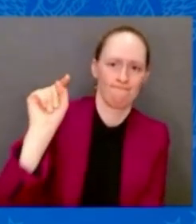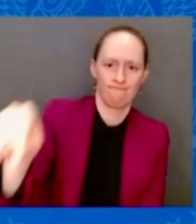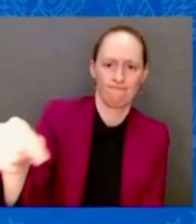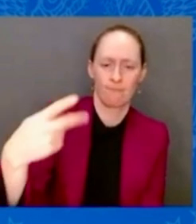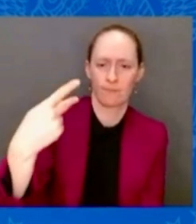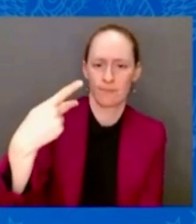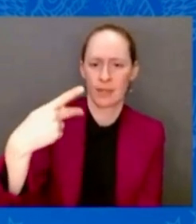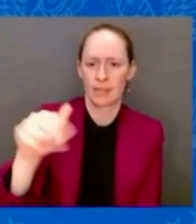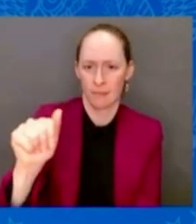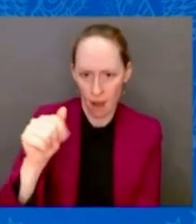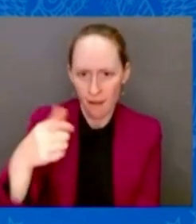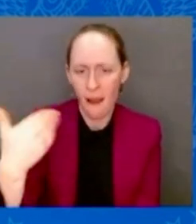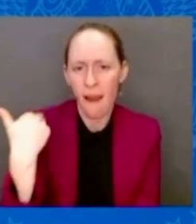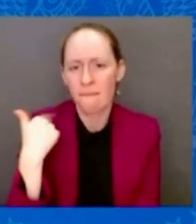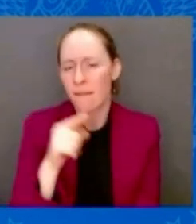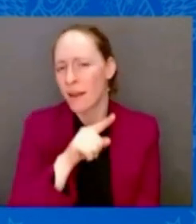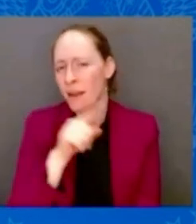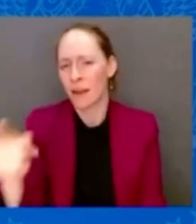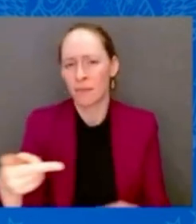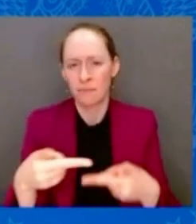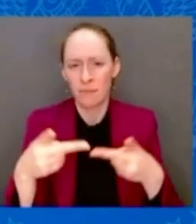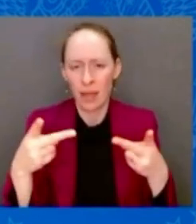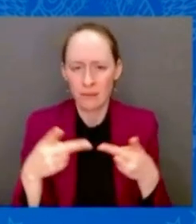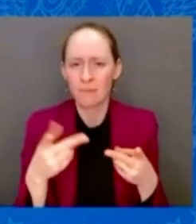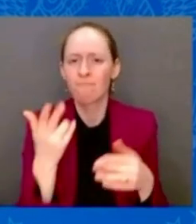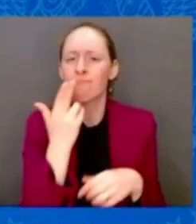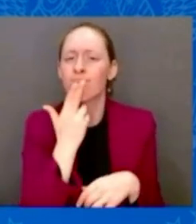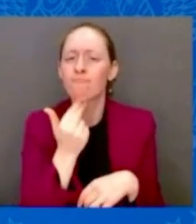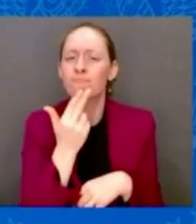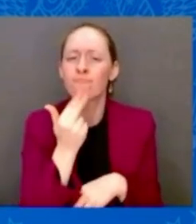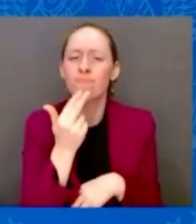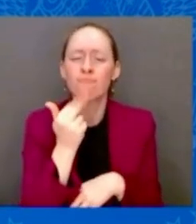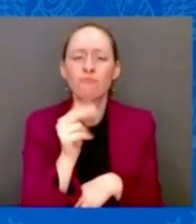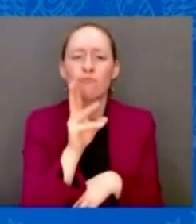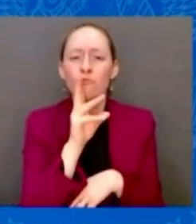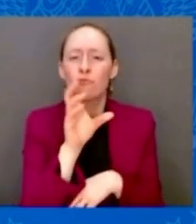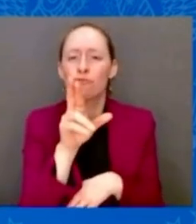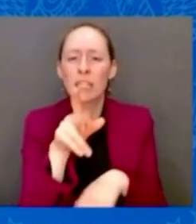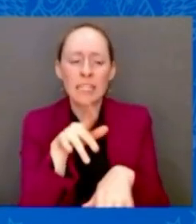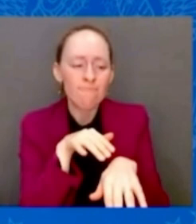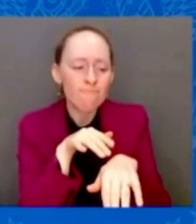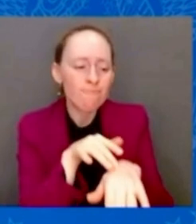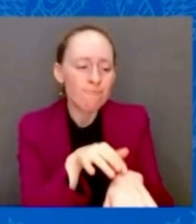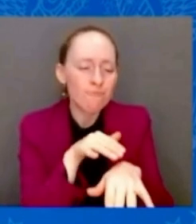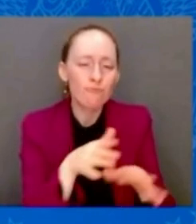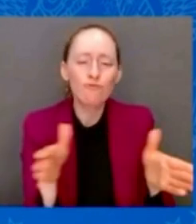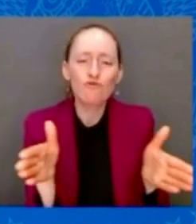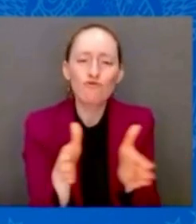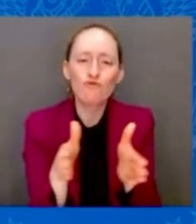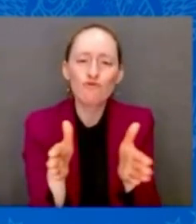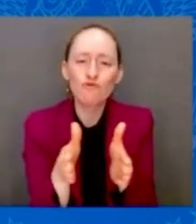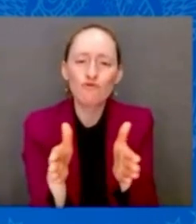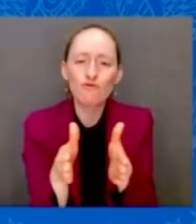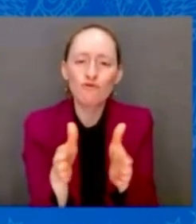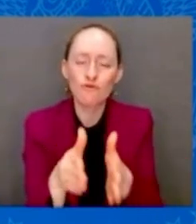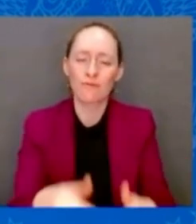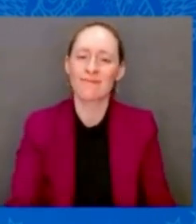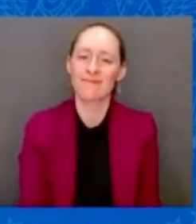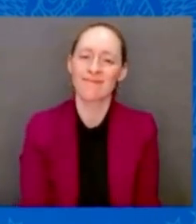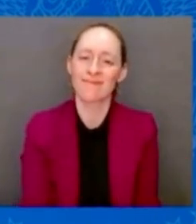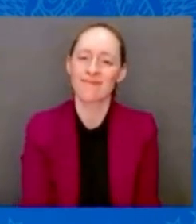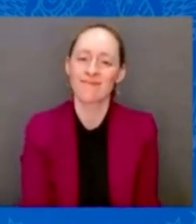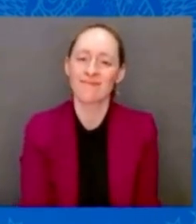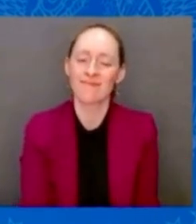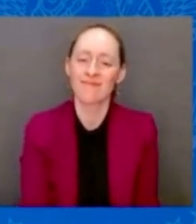wall, and there was a bridge over it. I guess it might have been, I don't know, 35 yards,